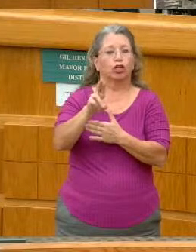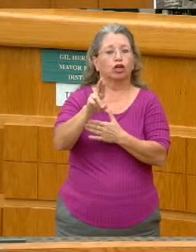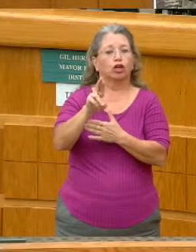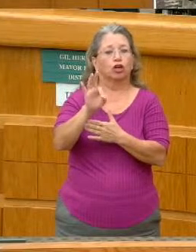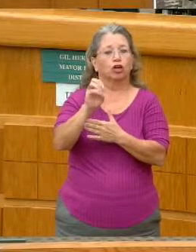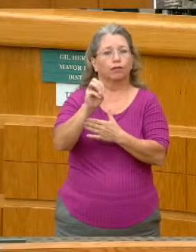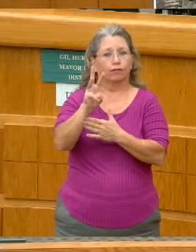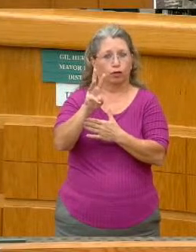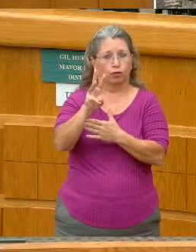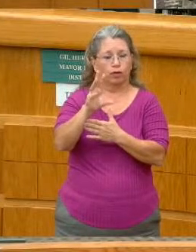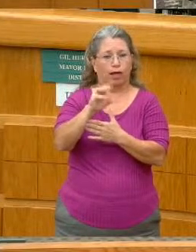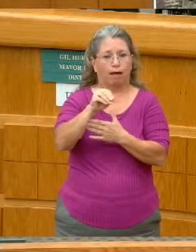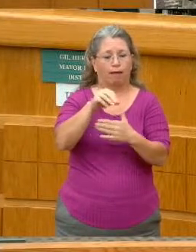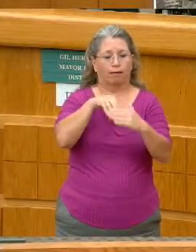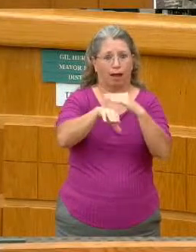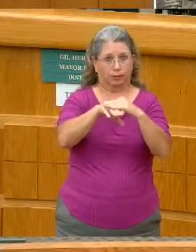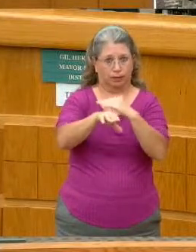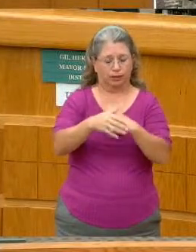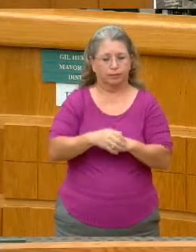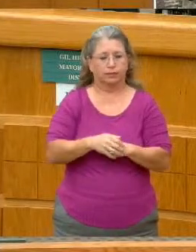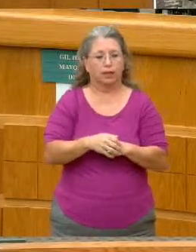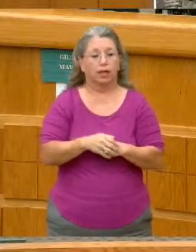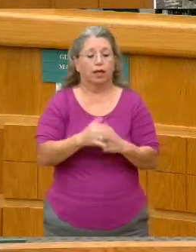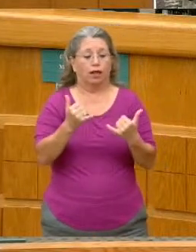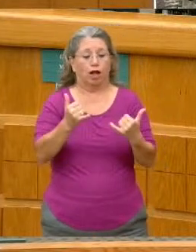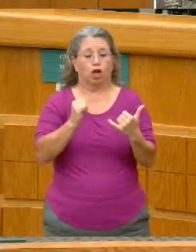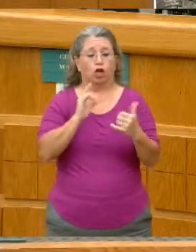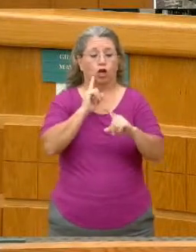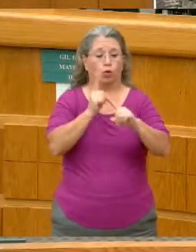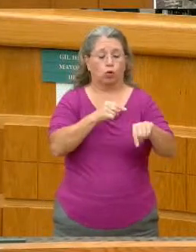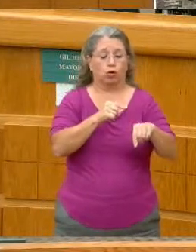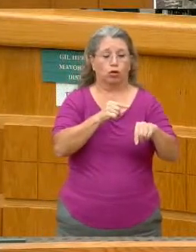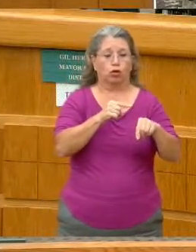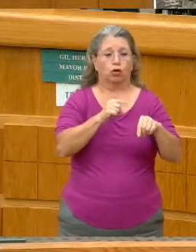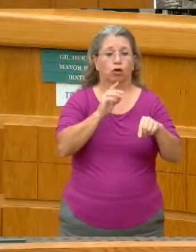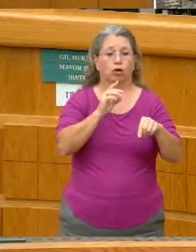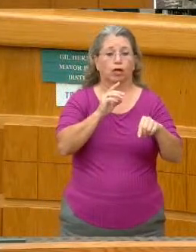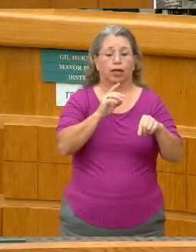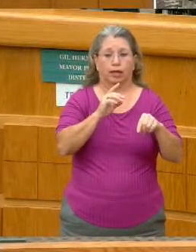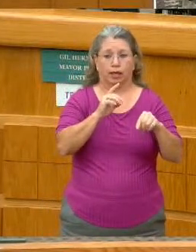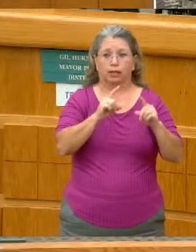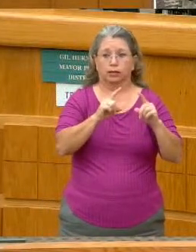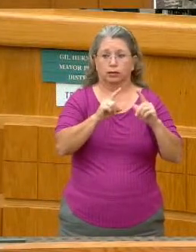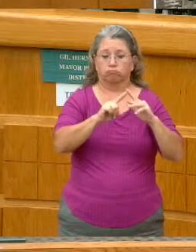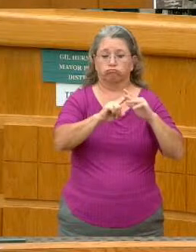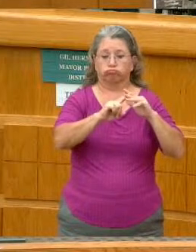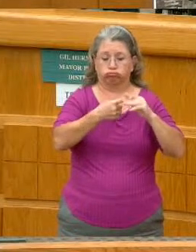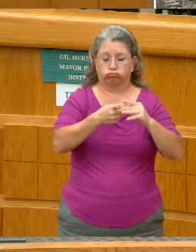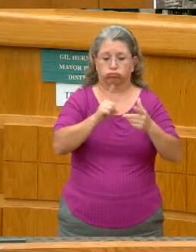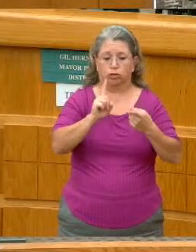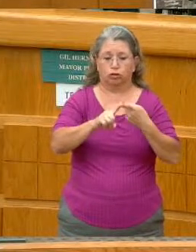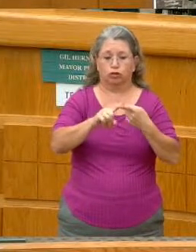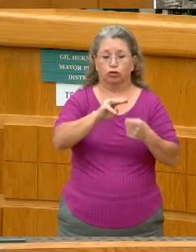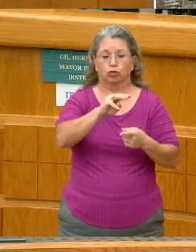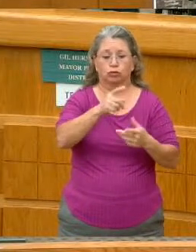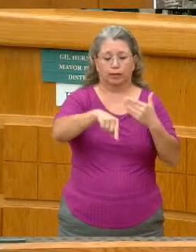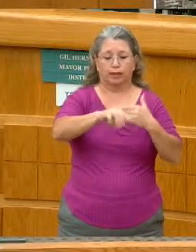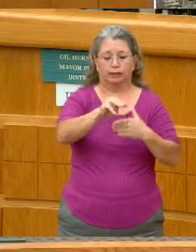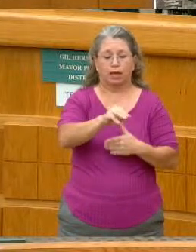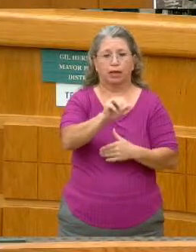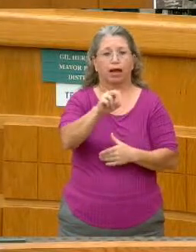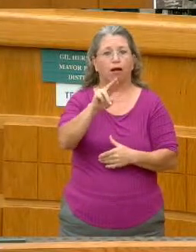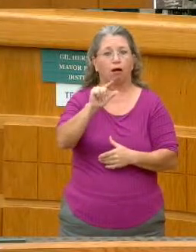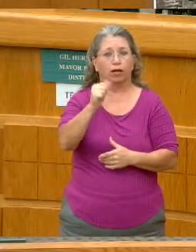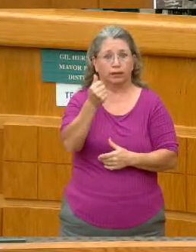of you know, the current order is effective through Monday, August the 17th. And many of you have asked, what next? And